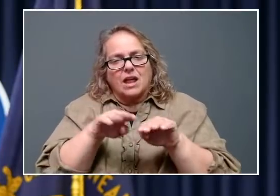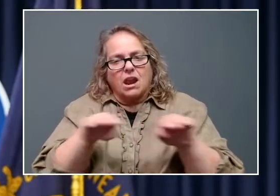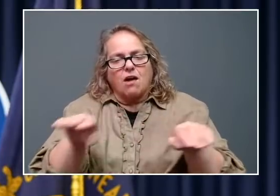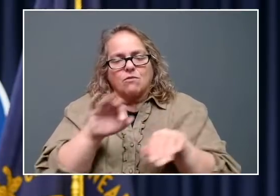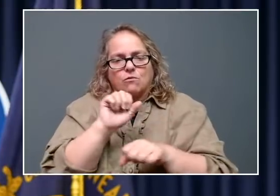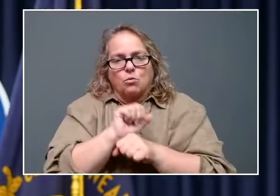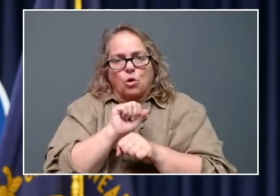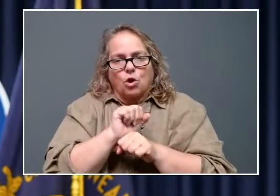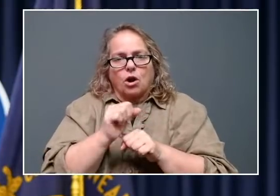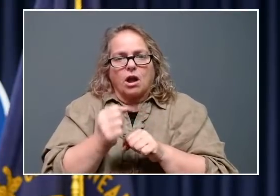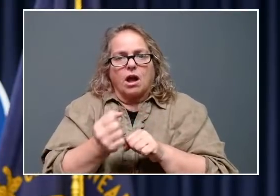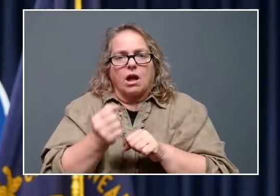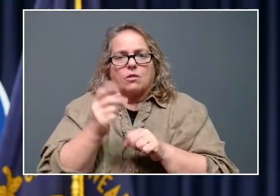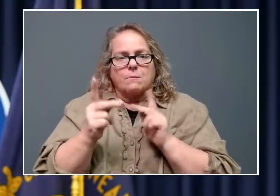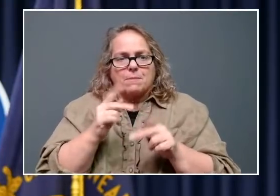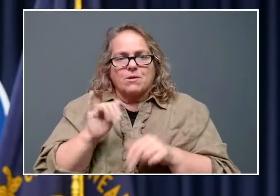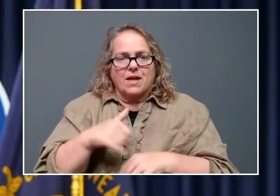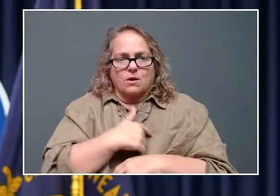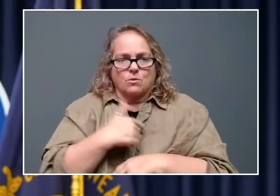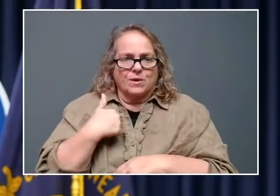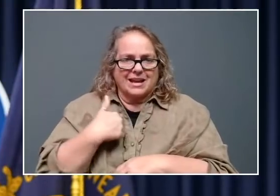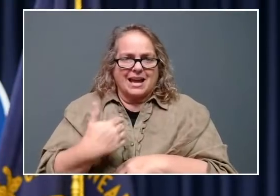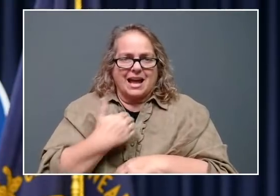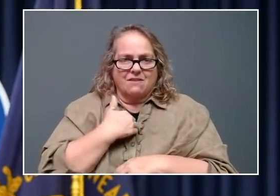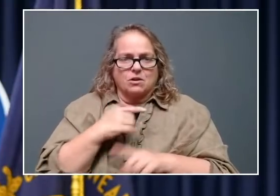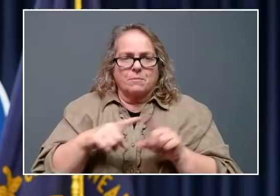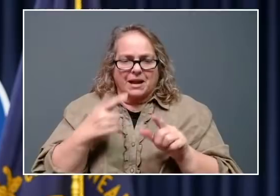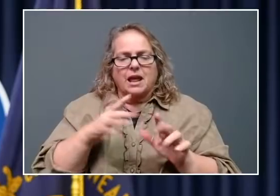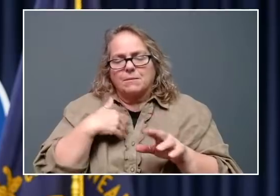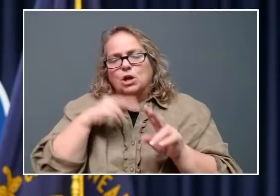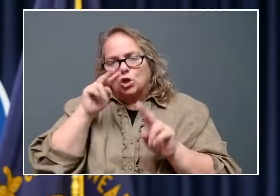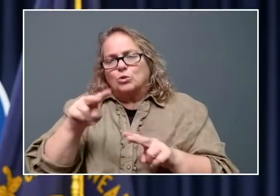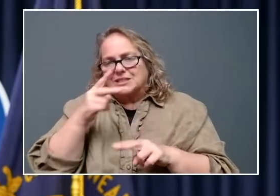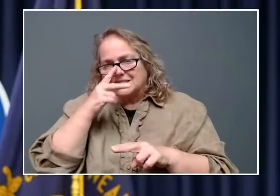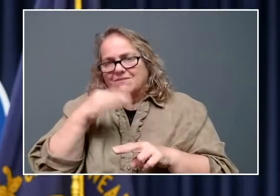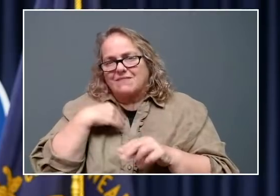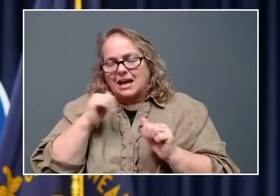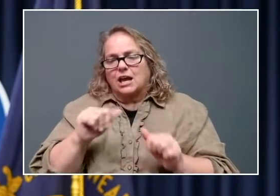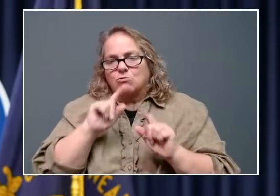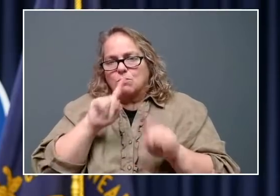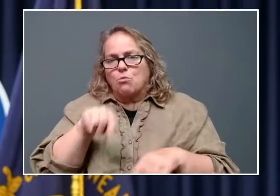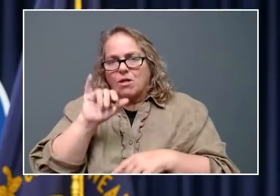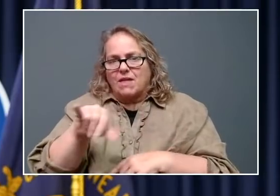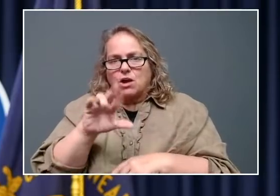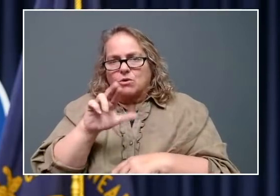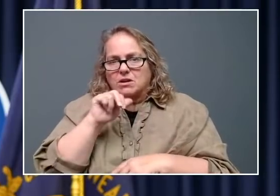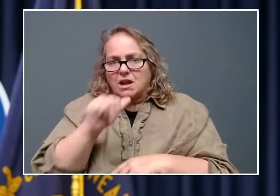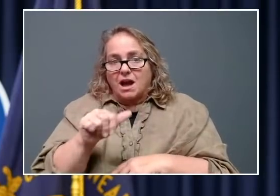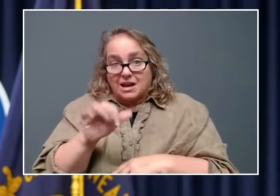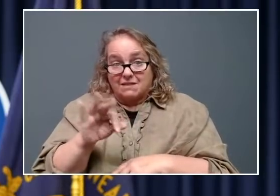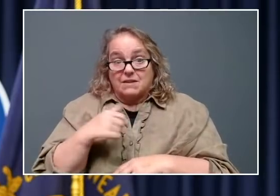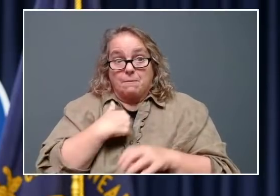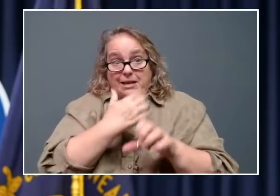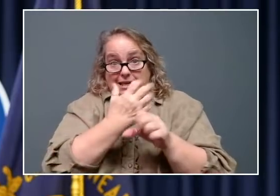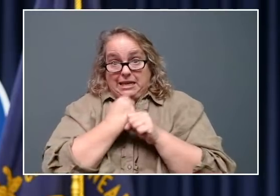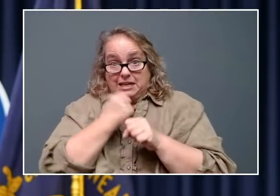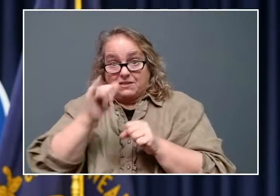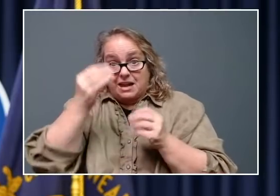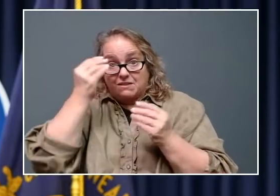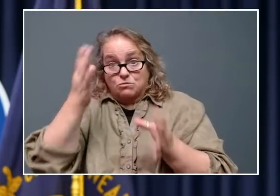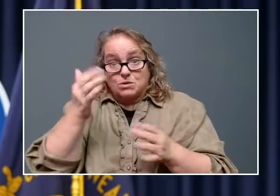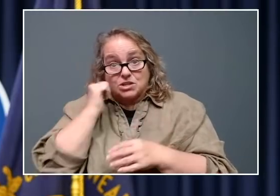we have. But let me look at that. If we are getting that information on a daily